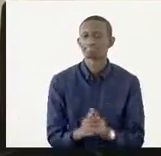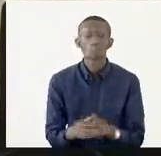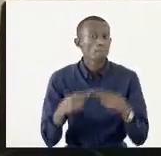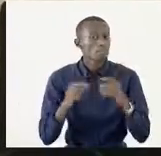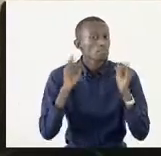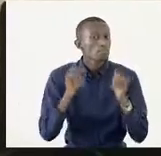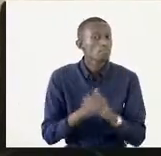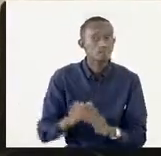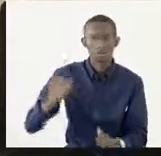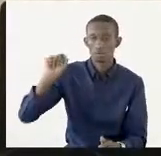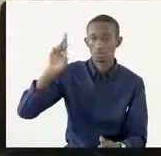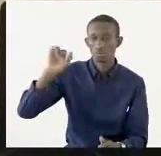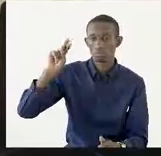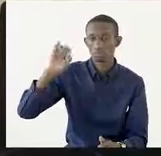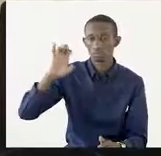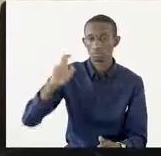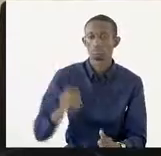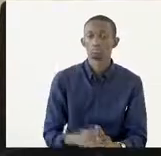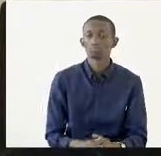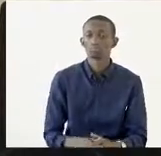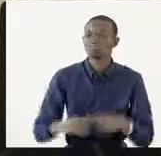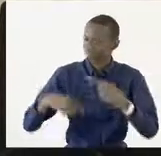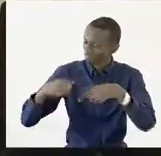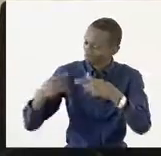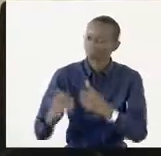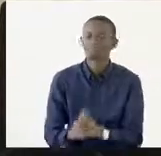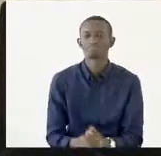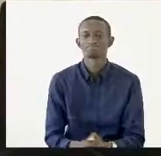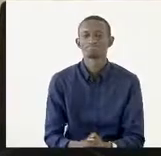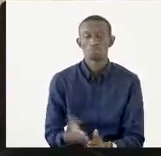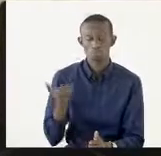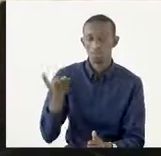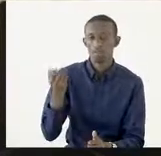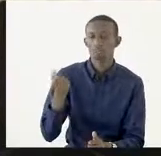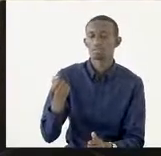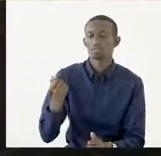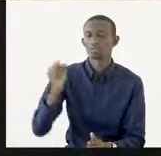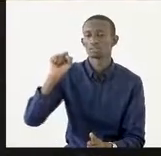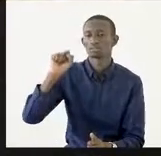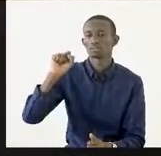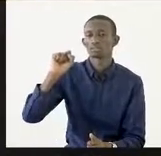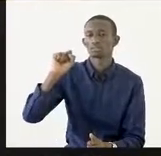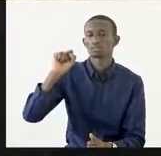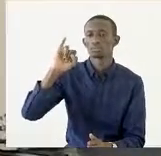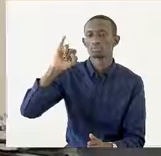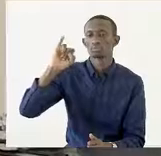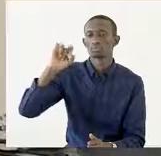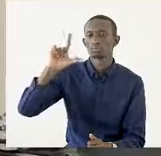if it is aromatic aldehyde, still you will have a silver mirror